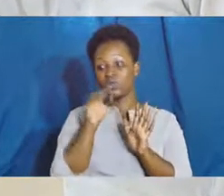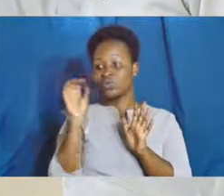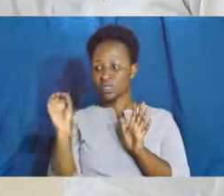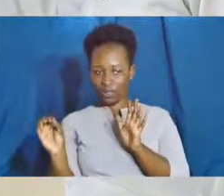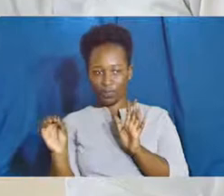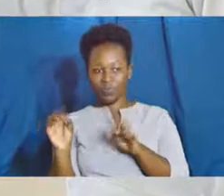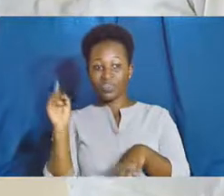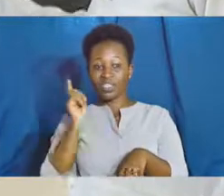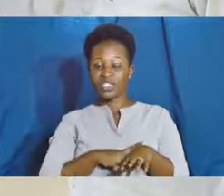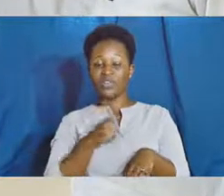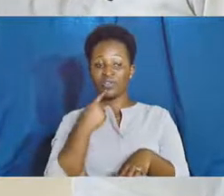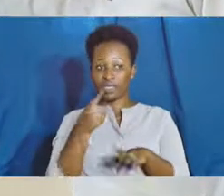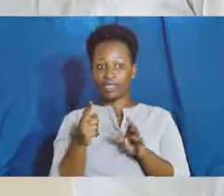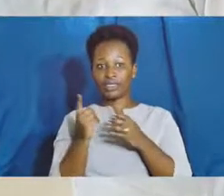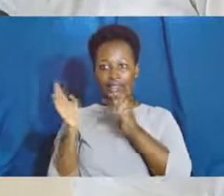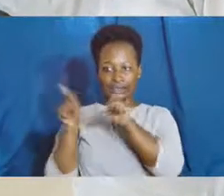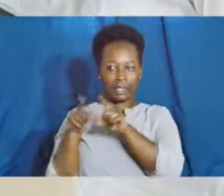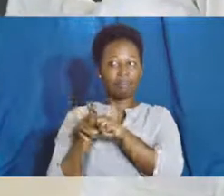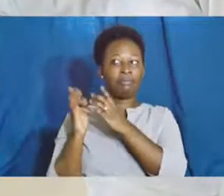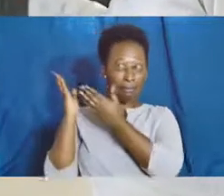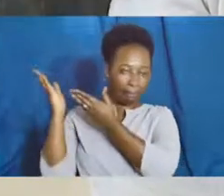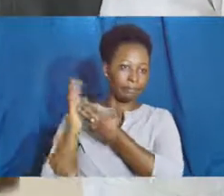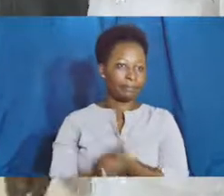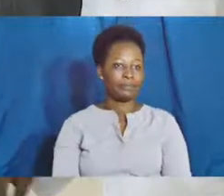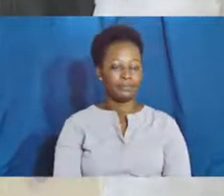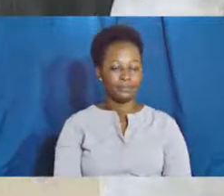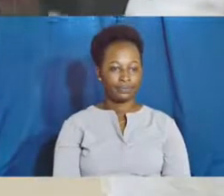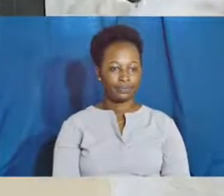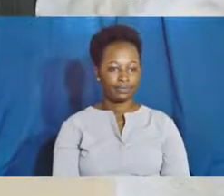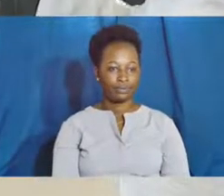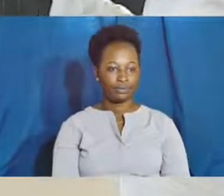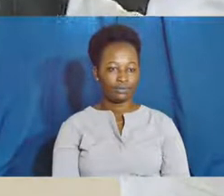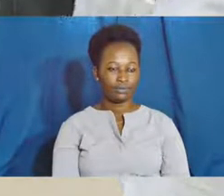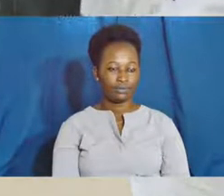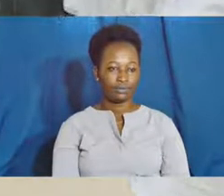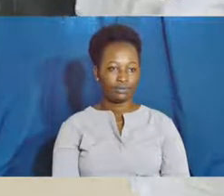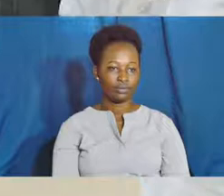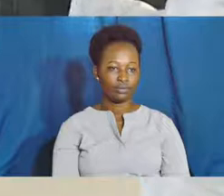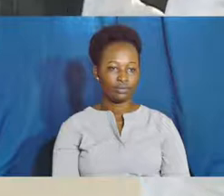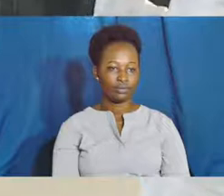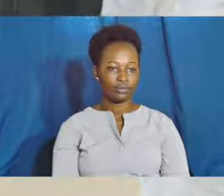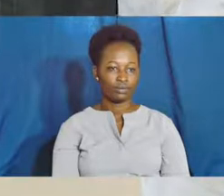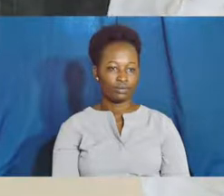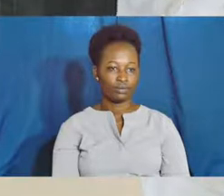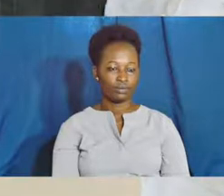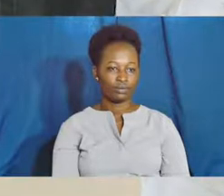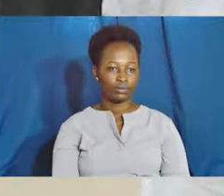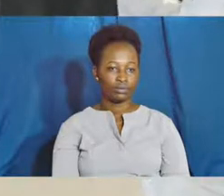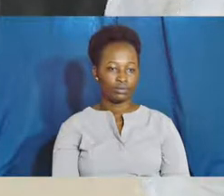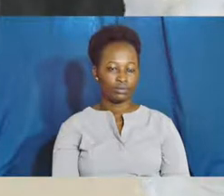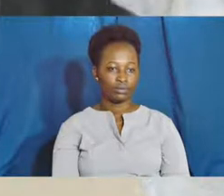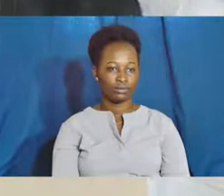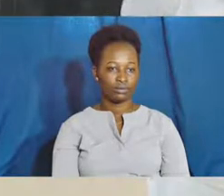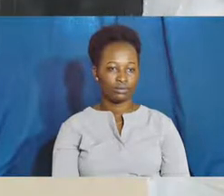that the sum of electromotive force into the circuit equals to the sum of